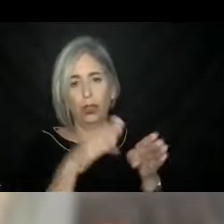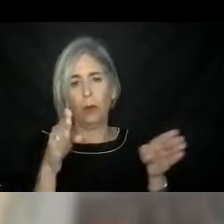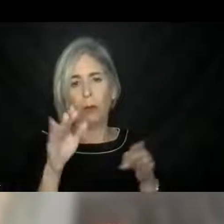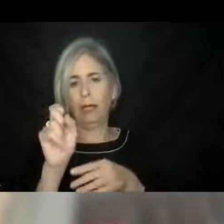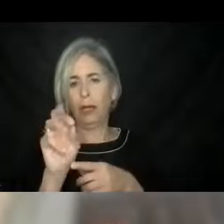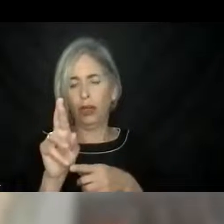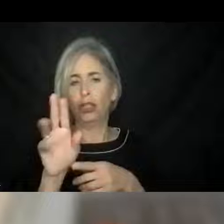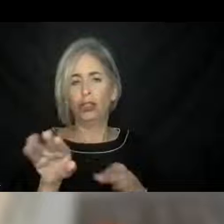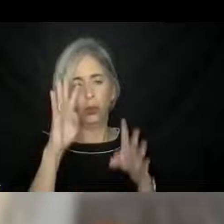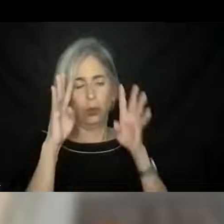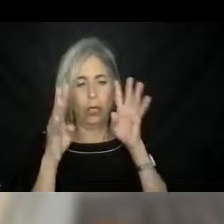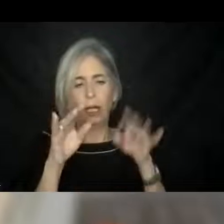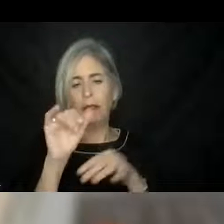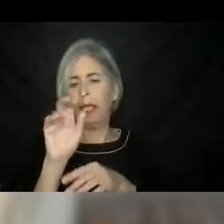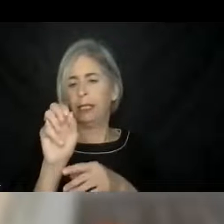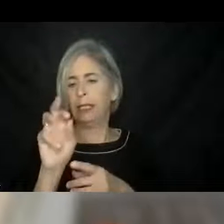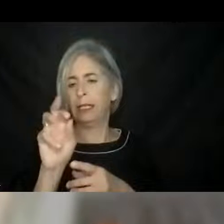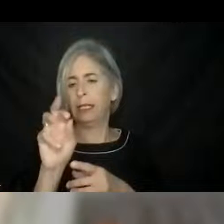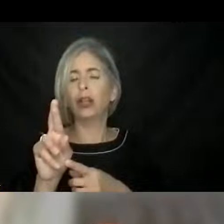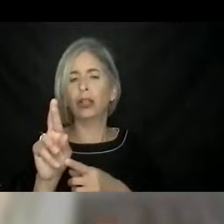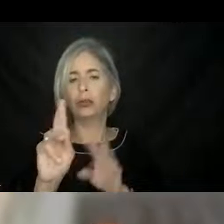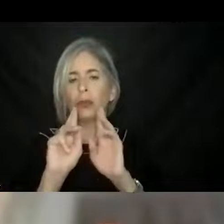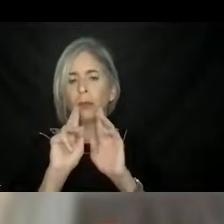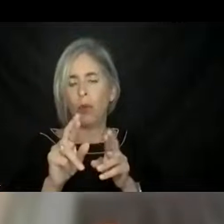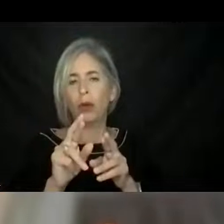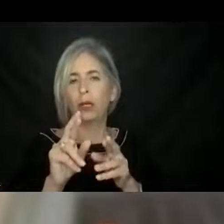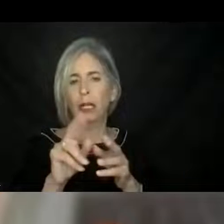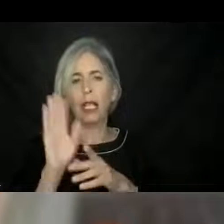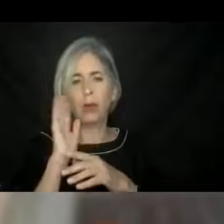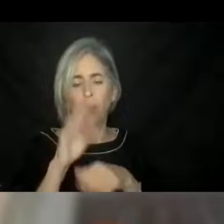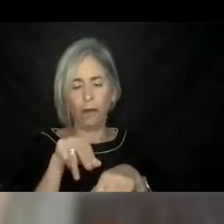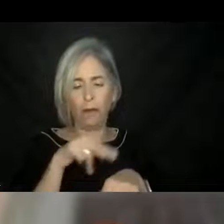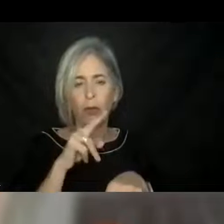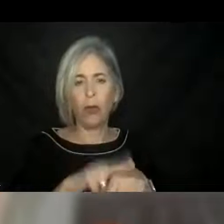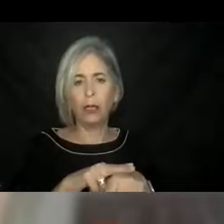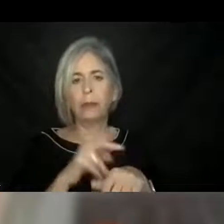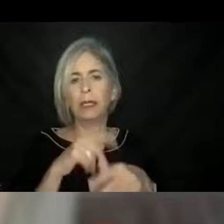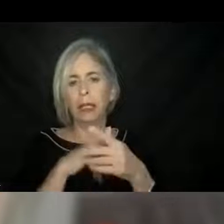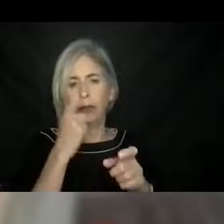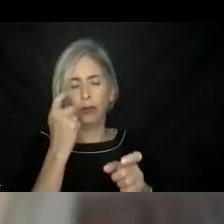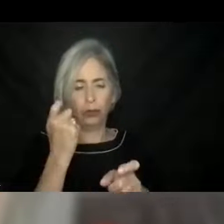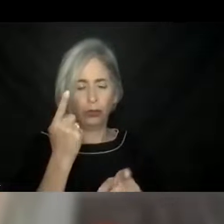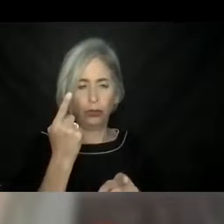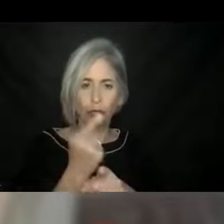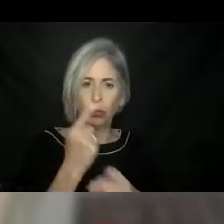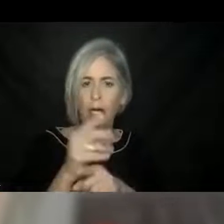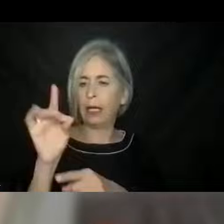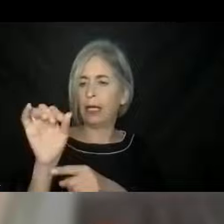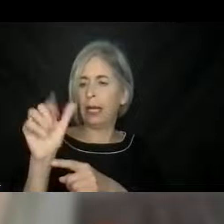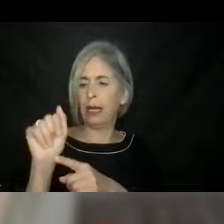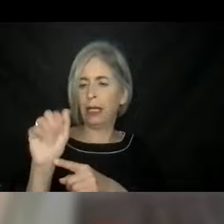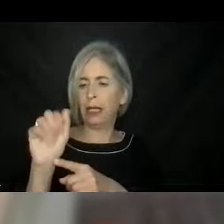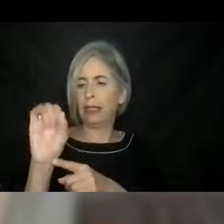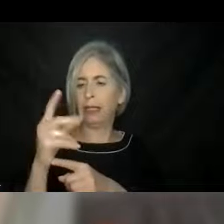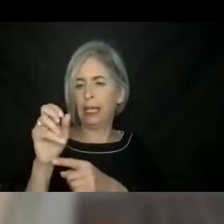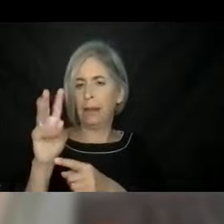to create the ACR, the OpenACR report, it will of course be in the correct data schema. And again,